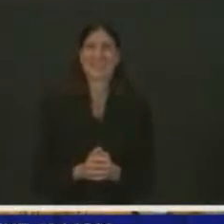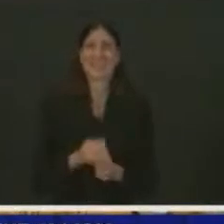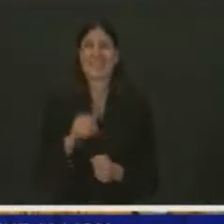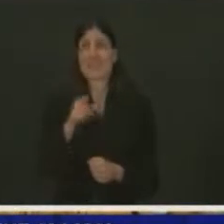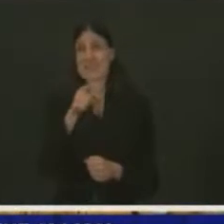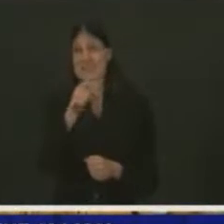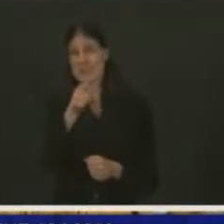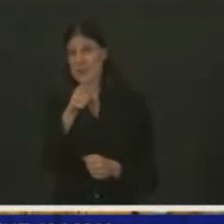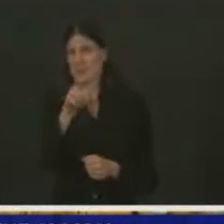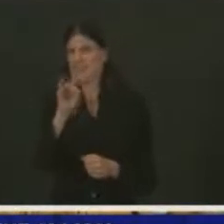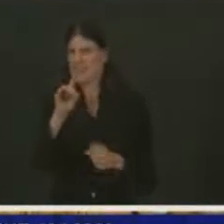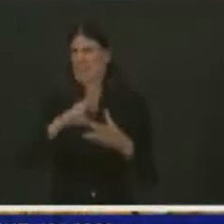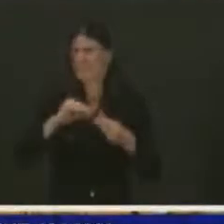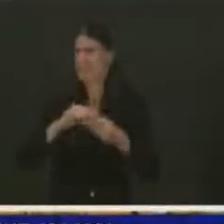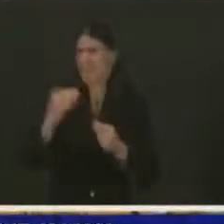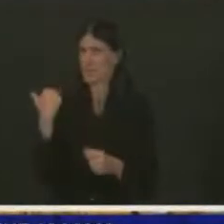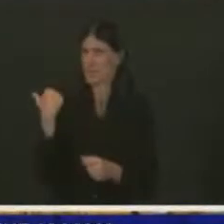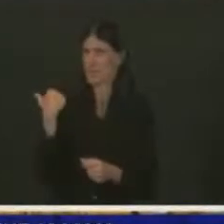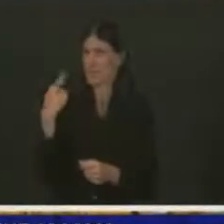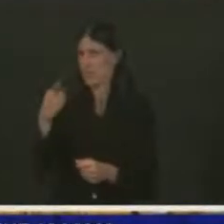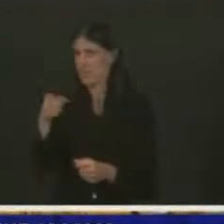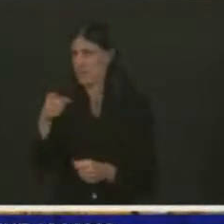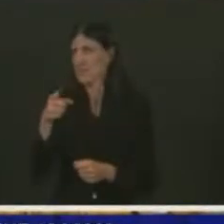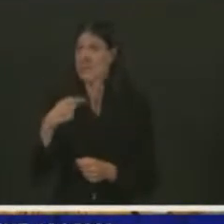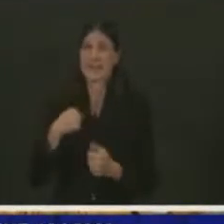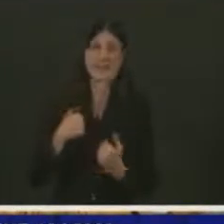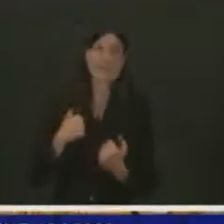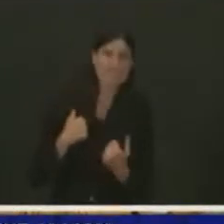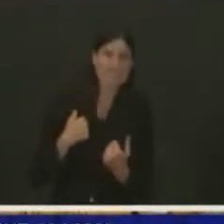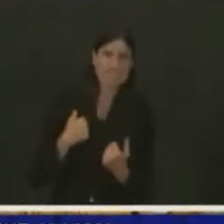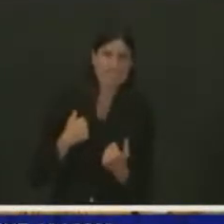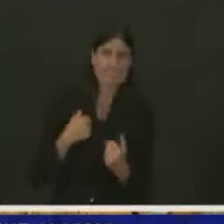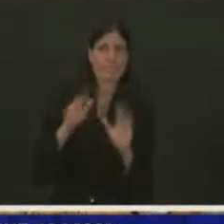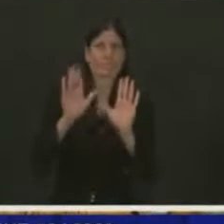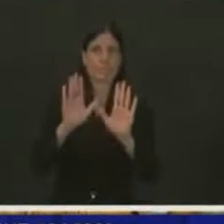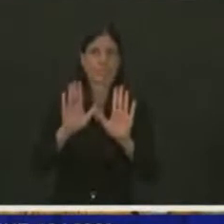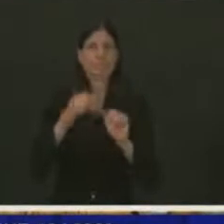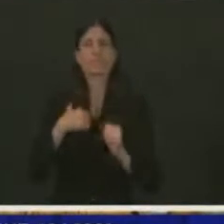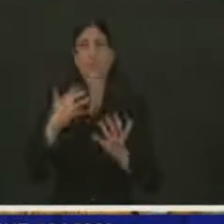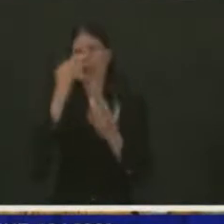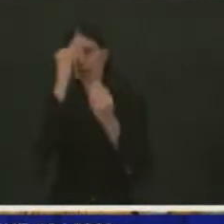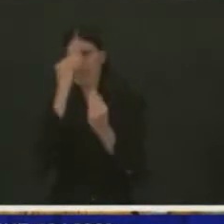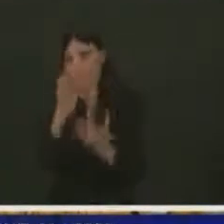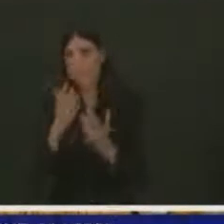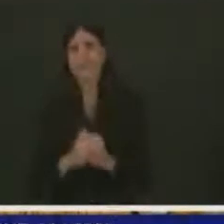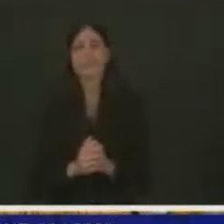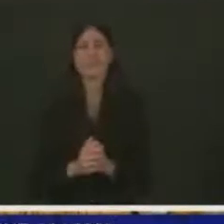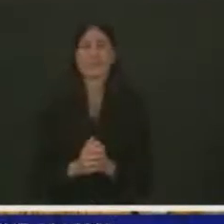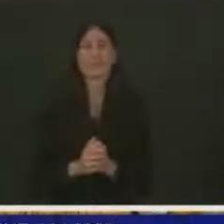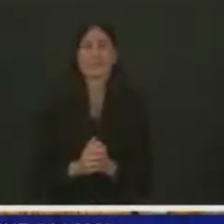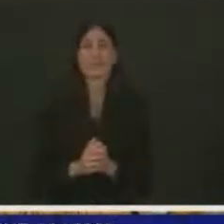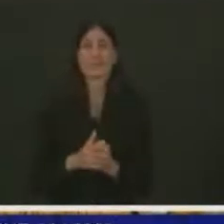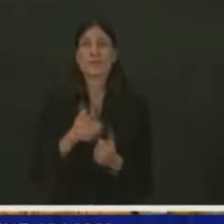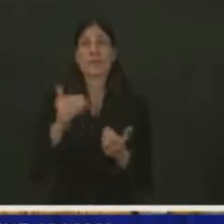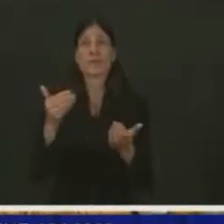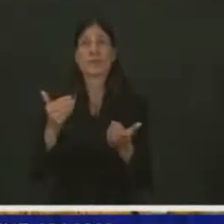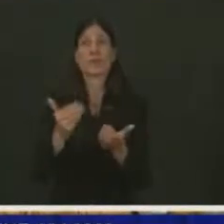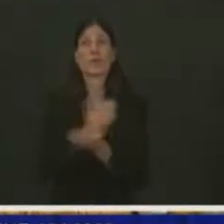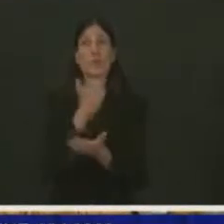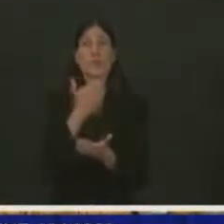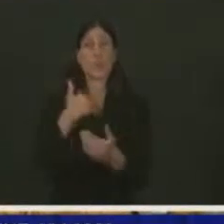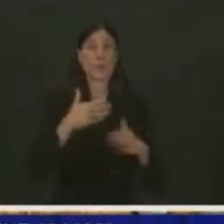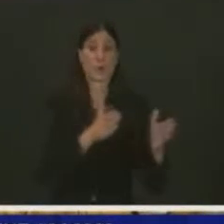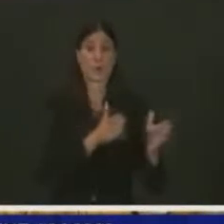appreciate you bringing that up. So look, here's the deal. There's no new guidance for phase 2. Phase 2 is as it